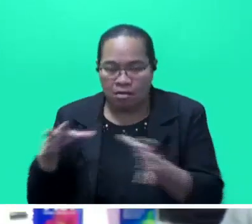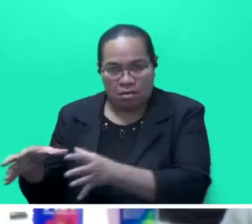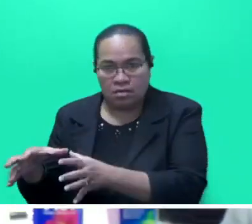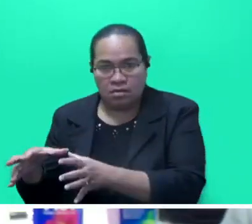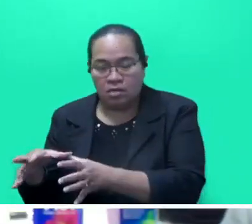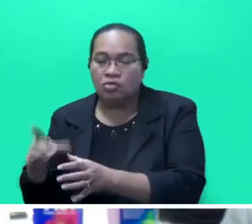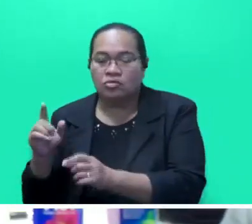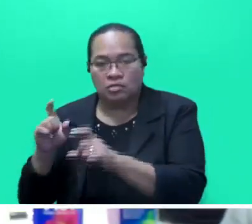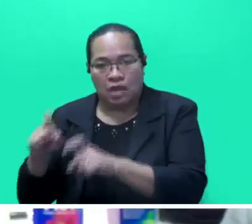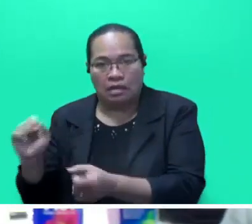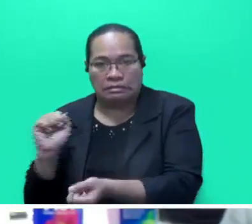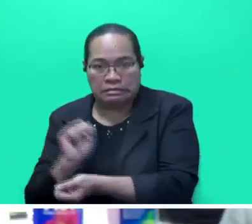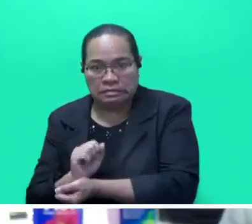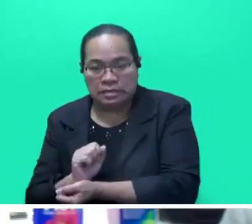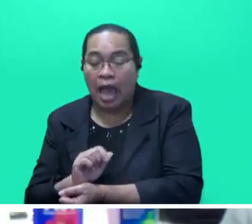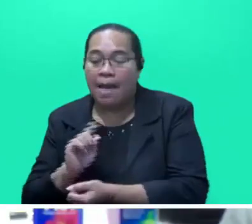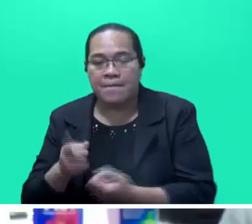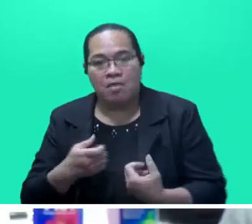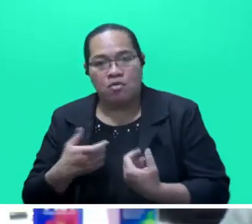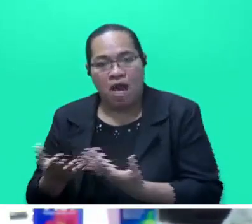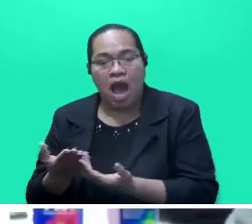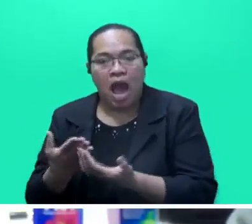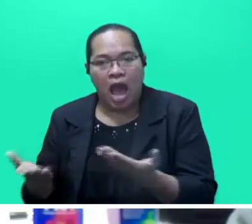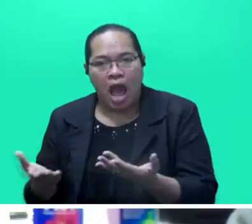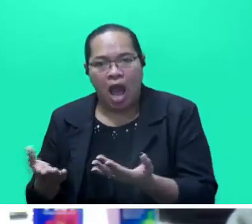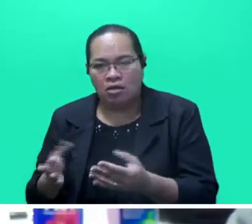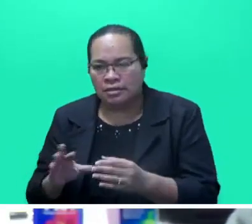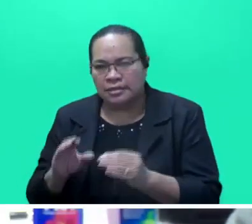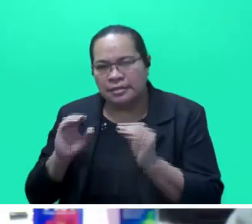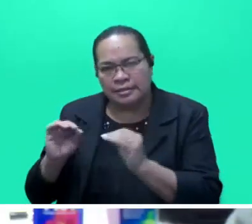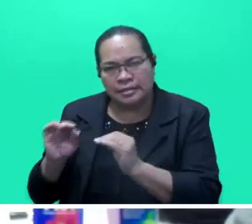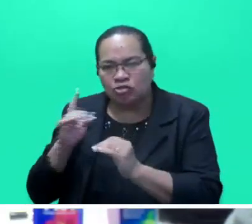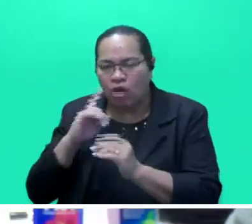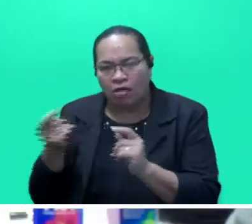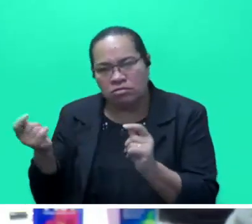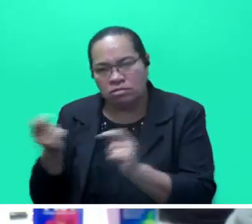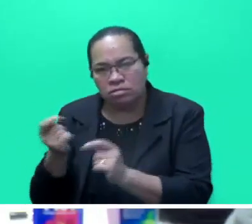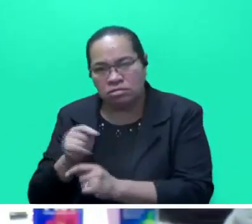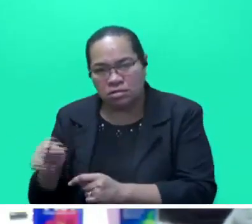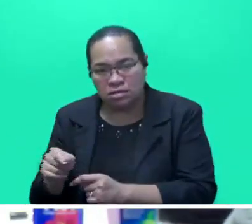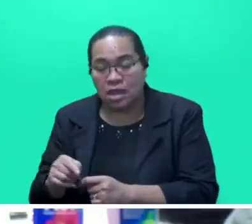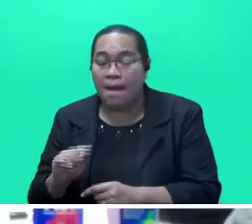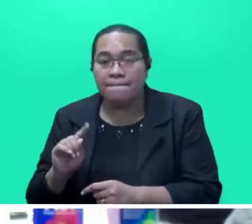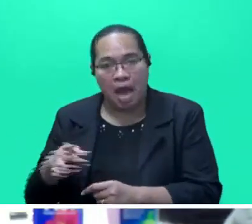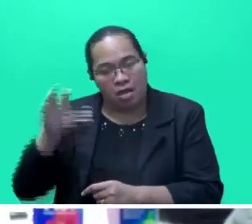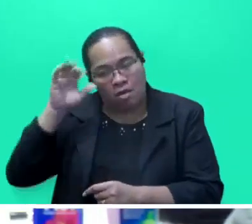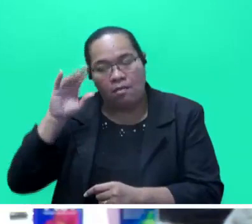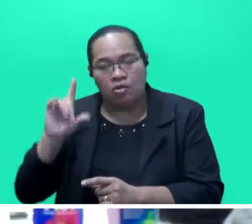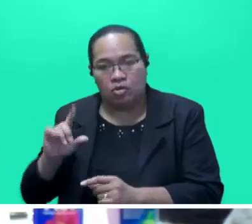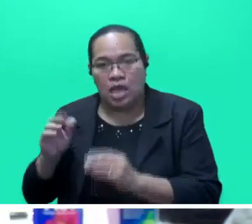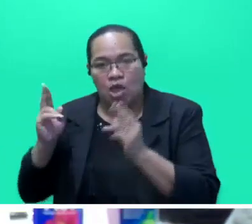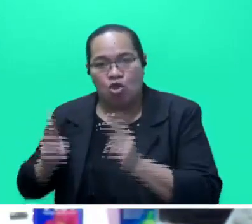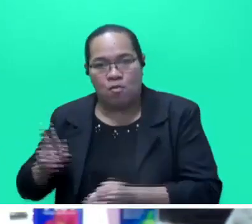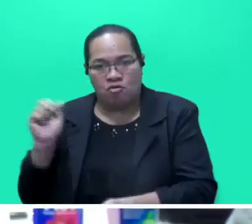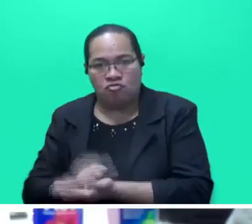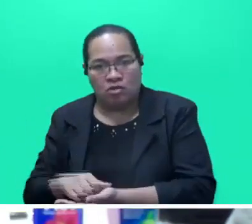corrective measures, services, and applying all human rights obligations and standards. This